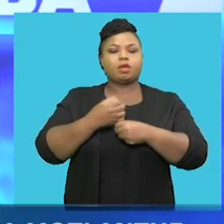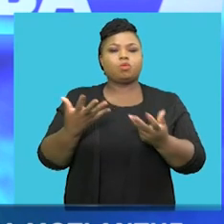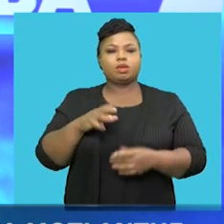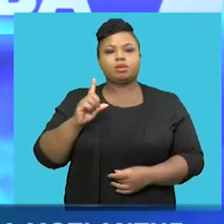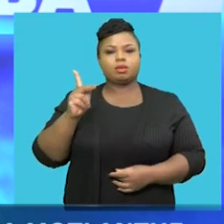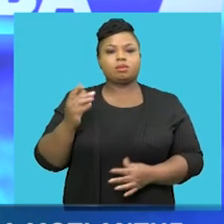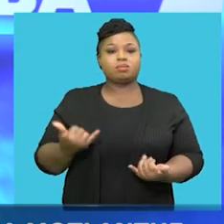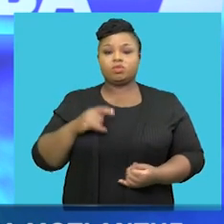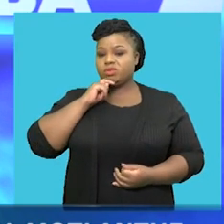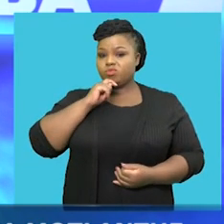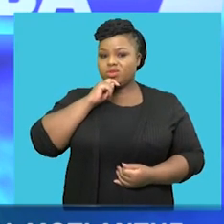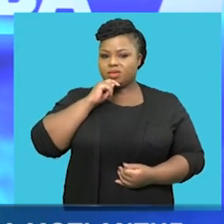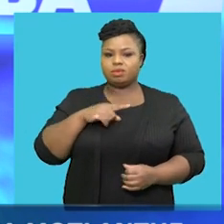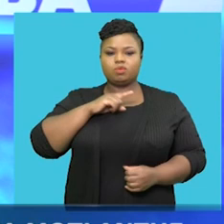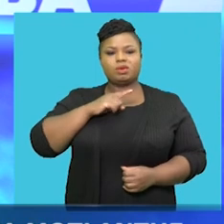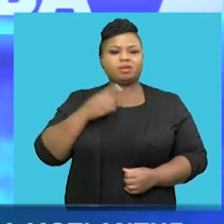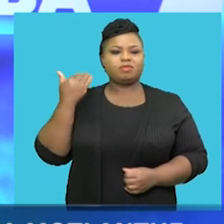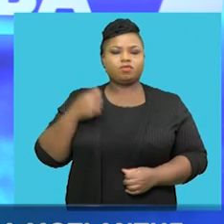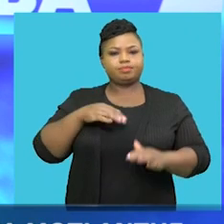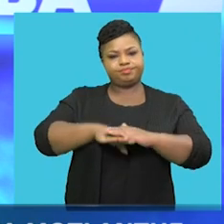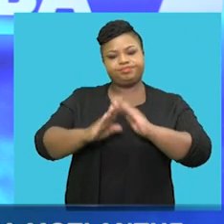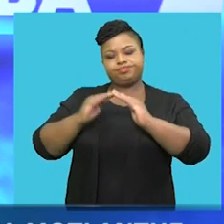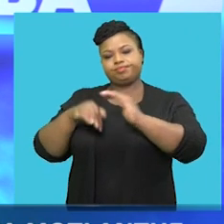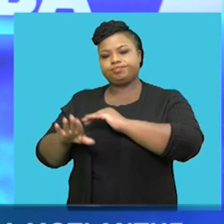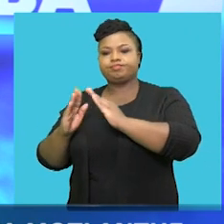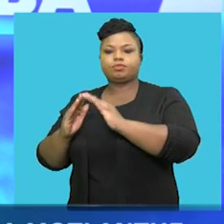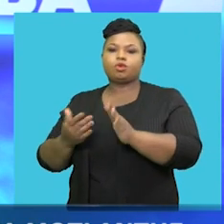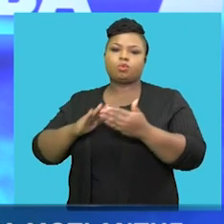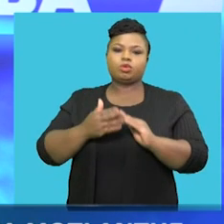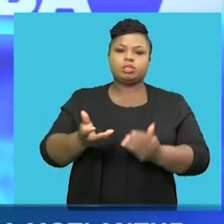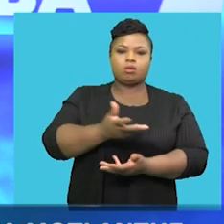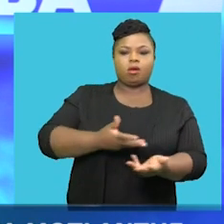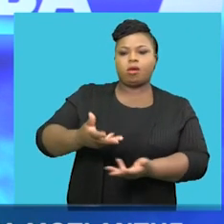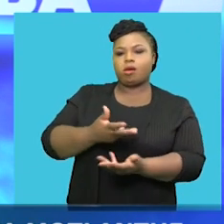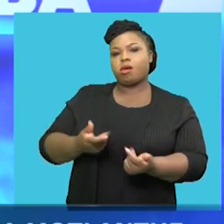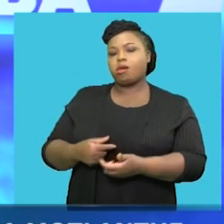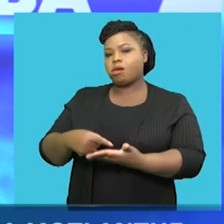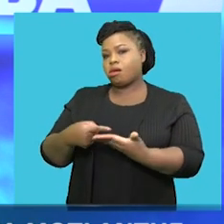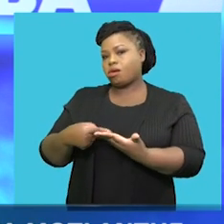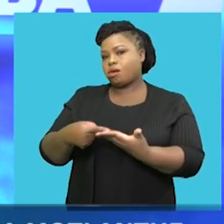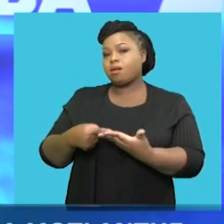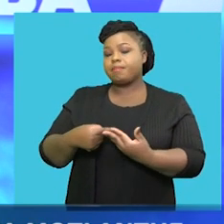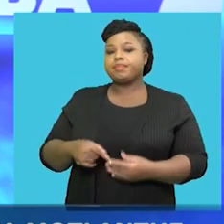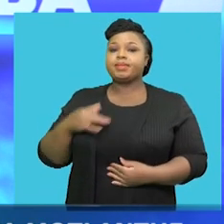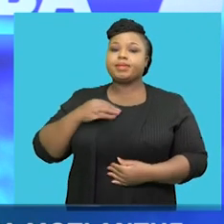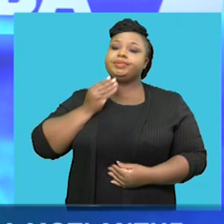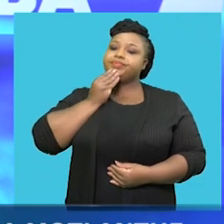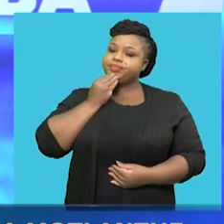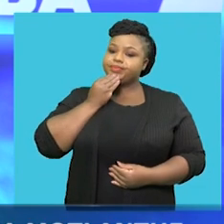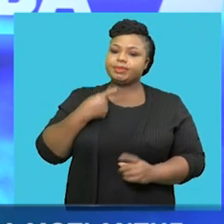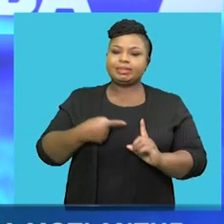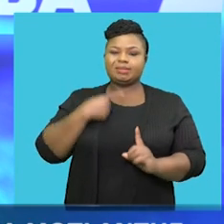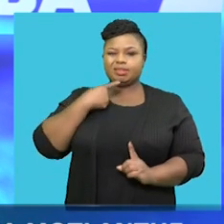ekuseni okukuquka utyelelo lwendlu ngendlu kunye nokuthethathethana nabahlali bendawo. Ethetha lonondaba uMotlanthe ukholela ukuba